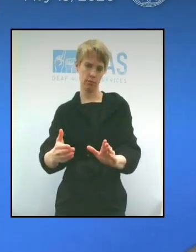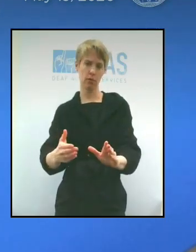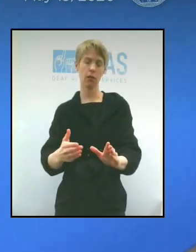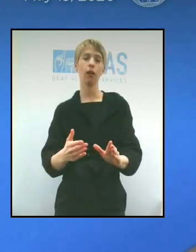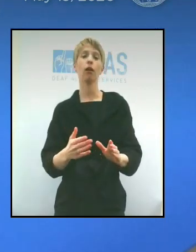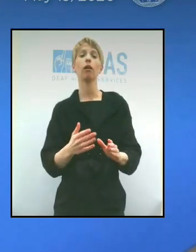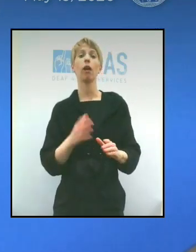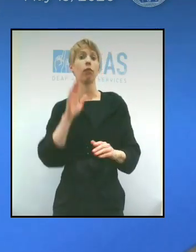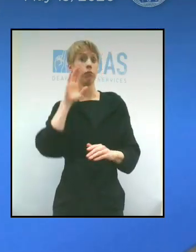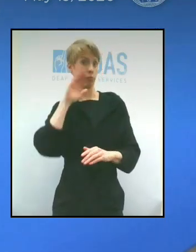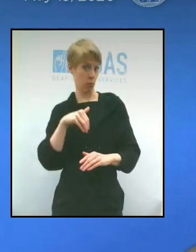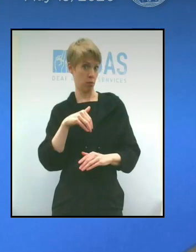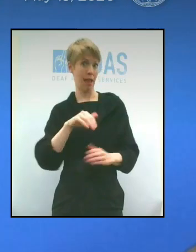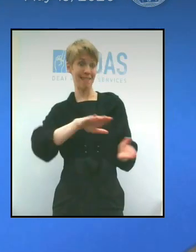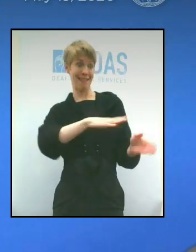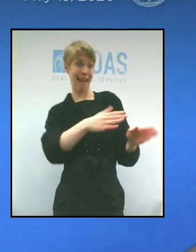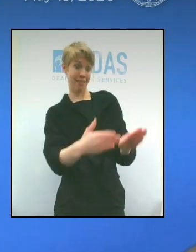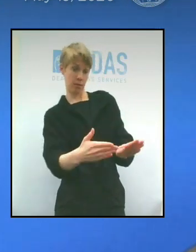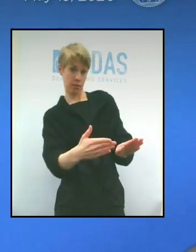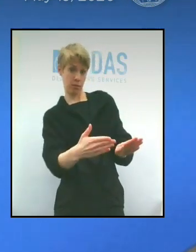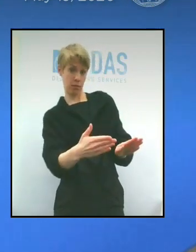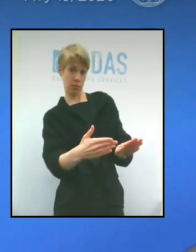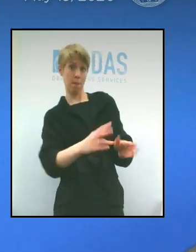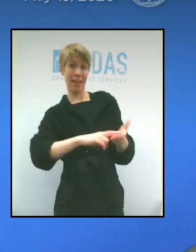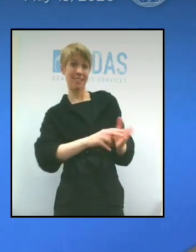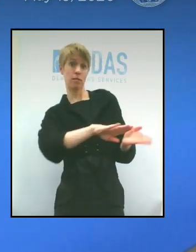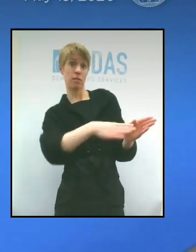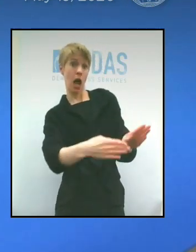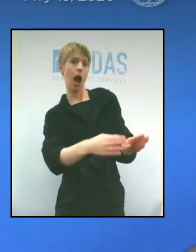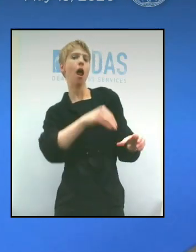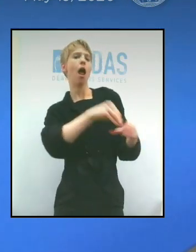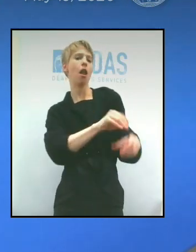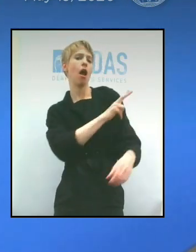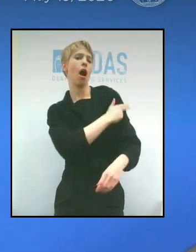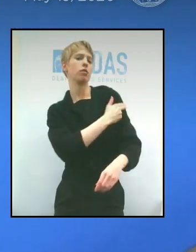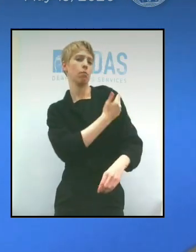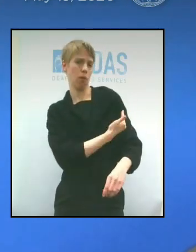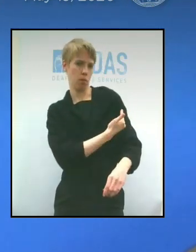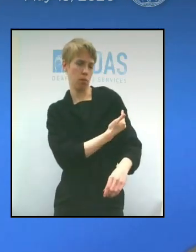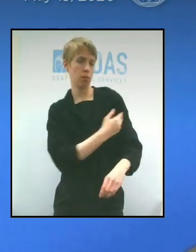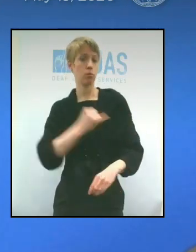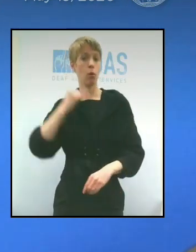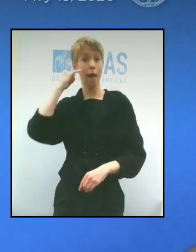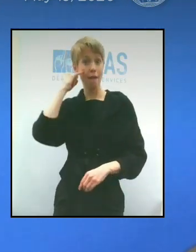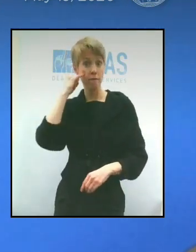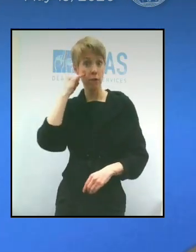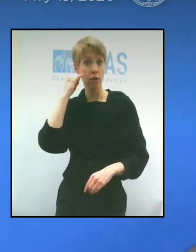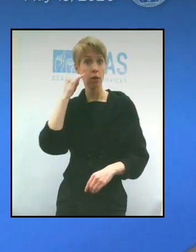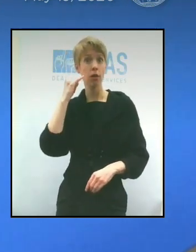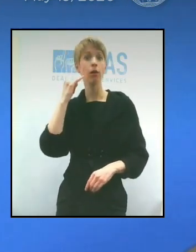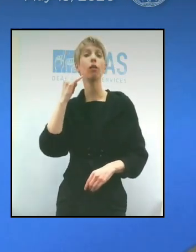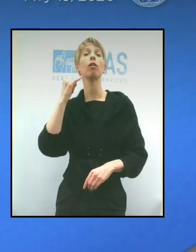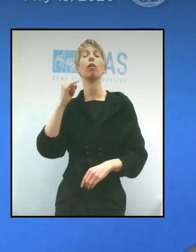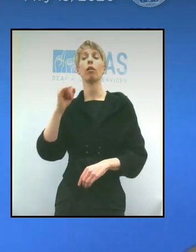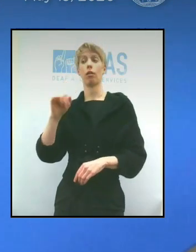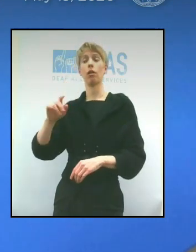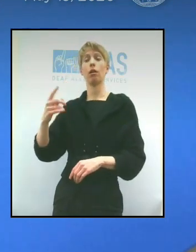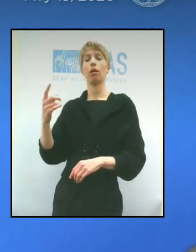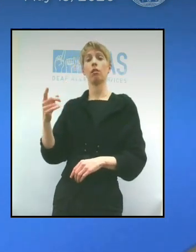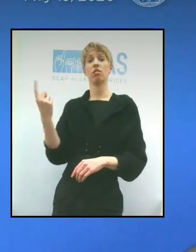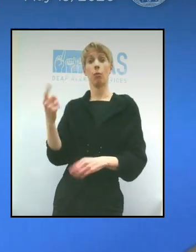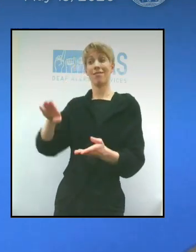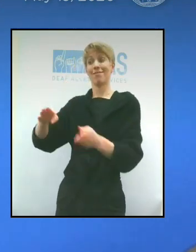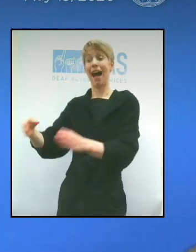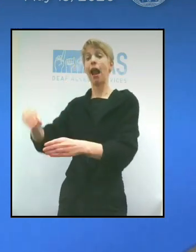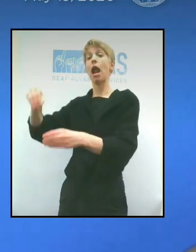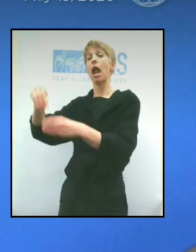hospital. So they're not counting against us individuals who have deceased in nursing homes. They have